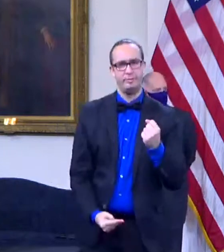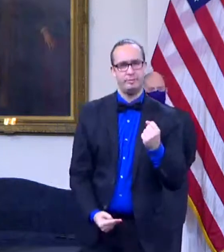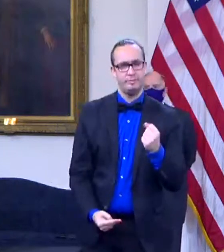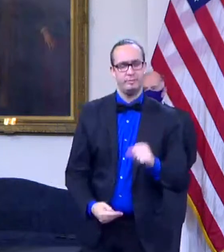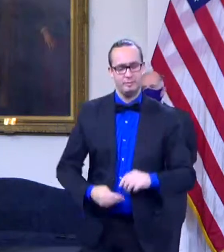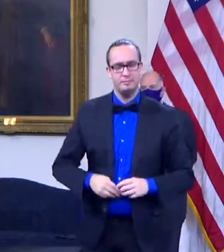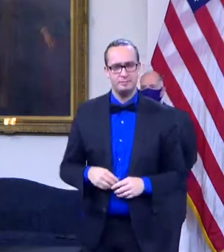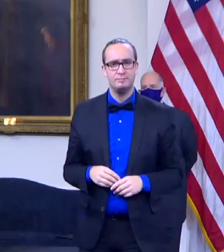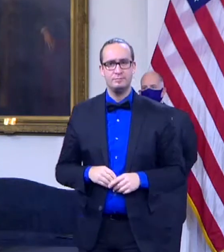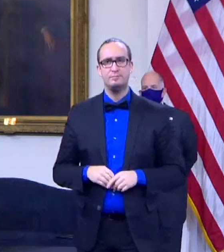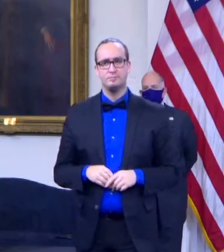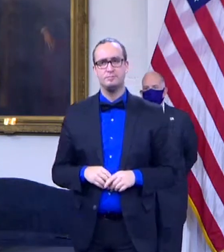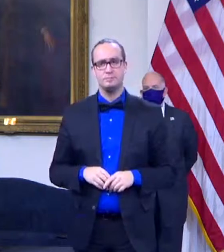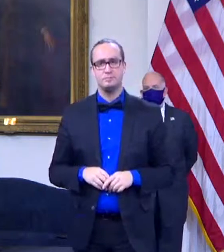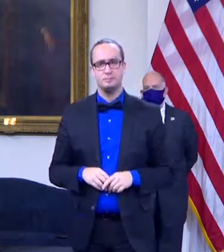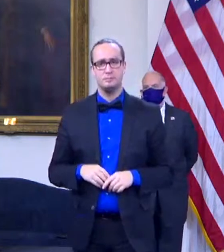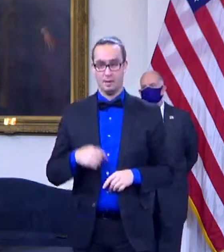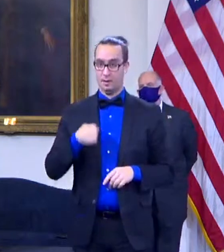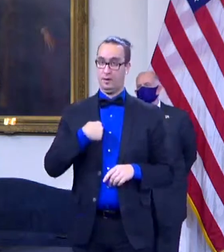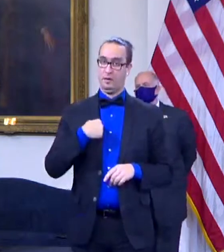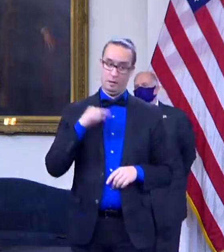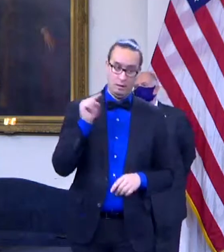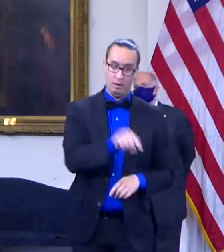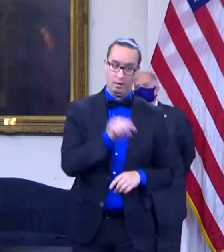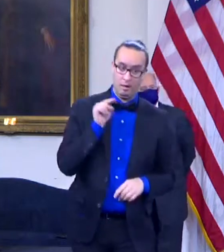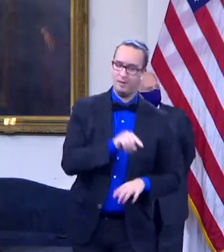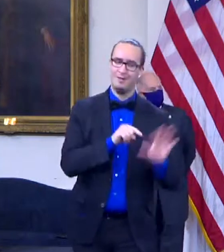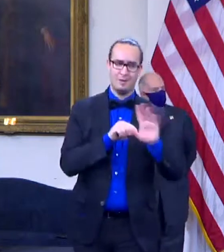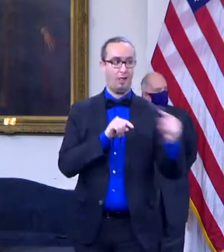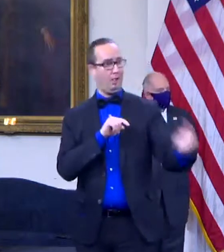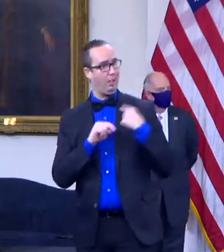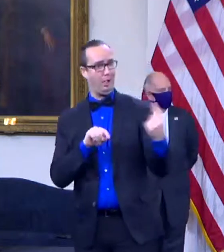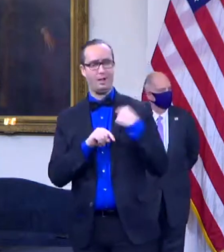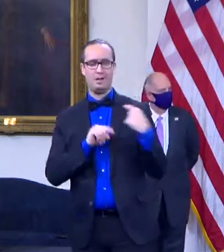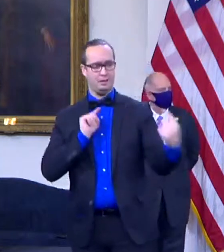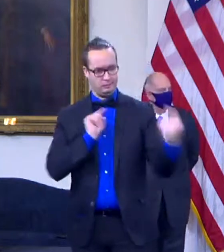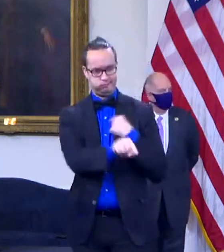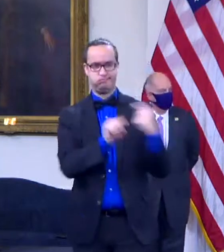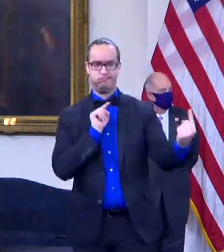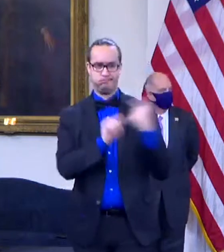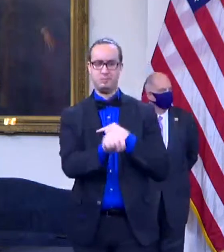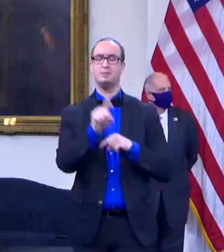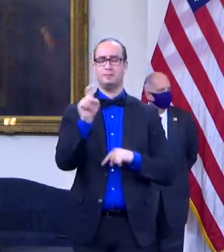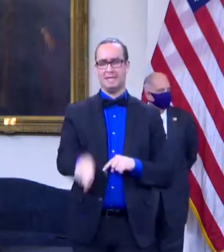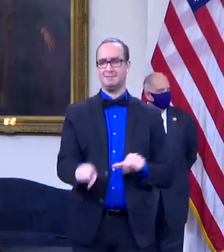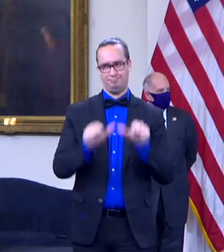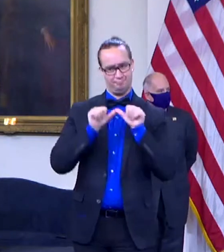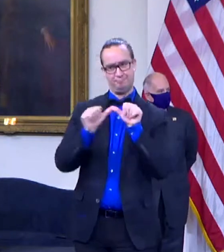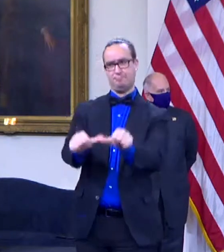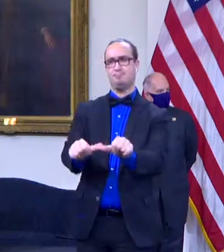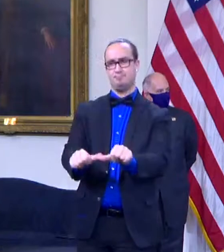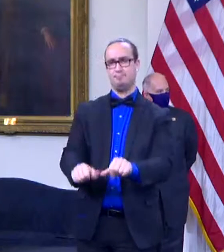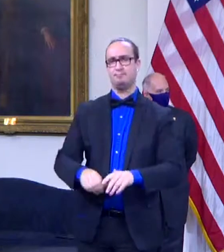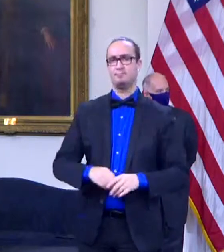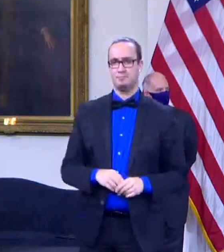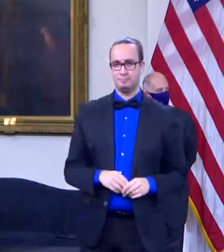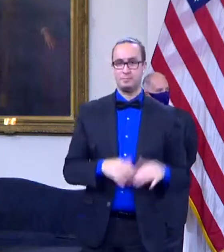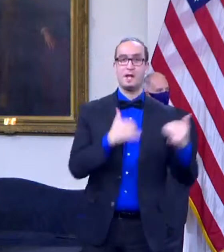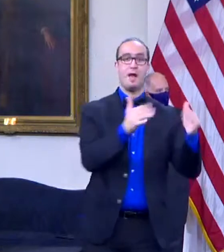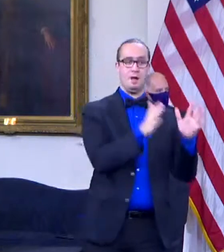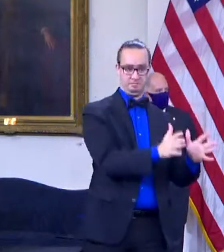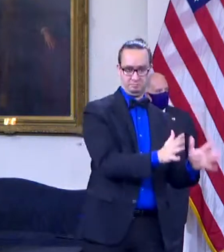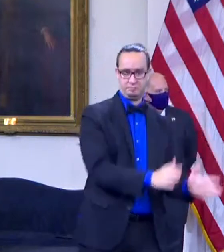has to be both ways, and it is both ways. And to your question, mobile vacs on the Eastern Shore, we recently, just this week,